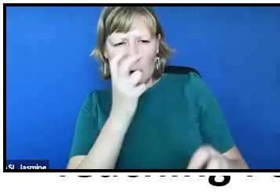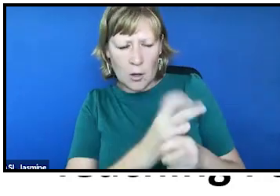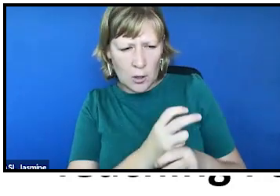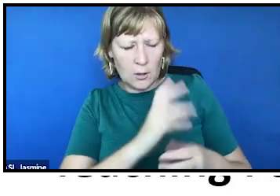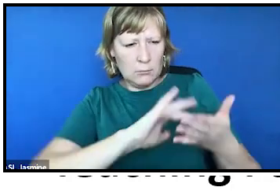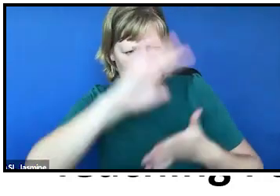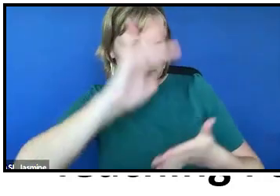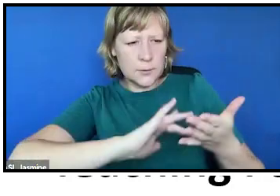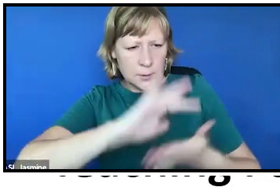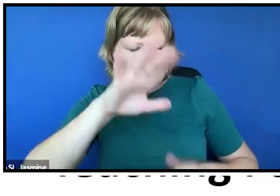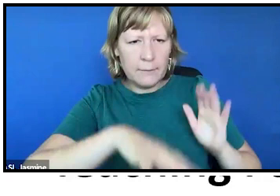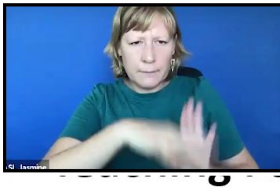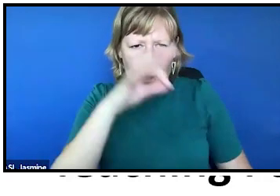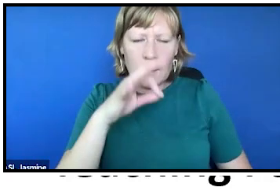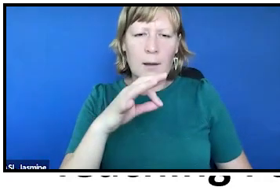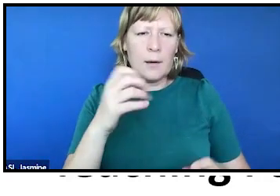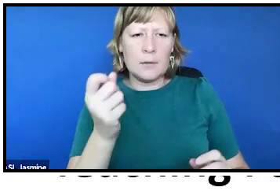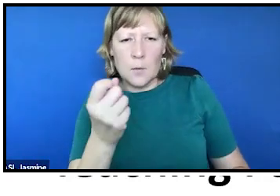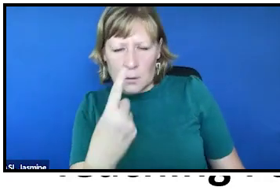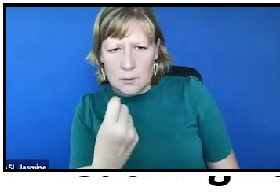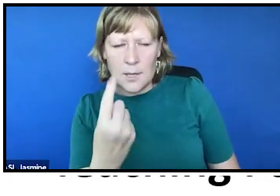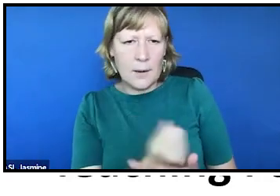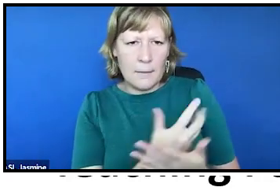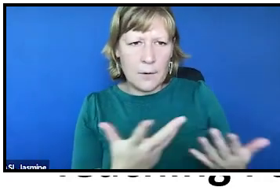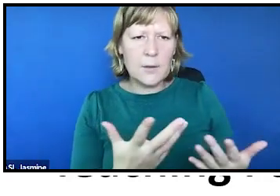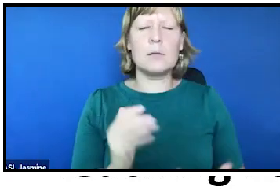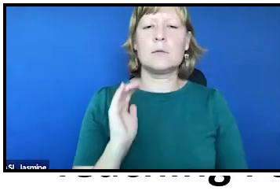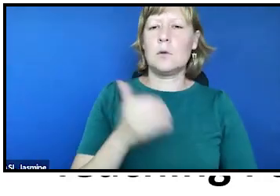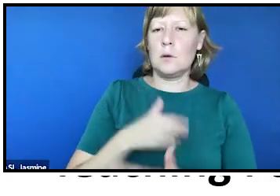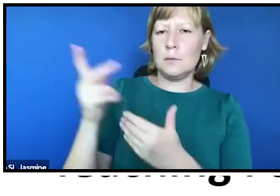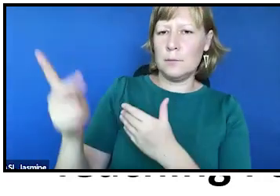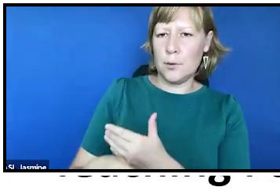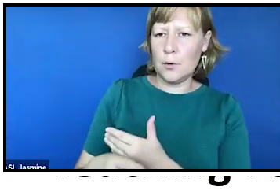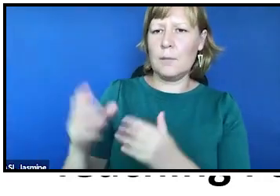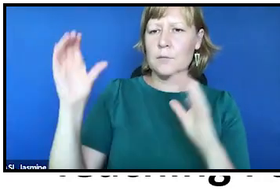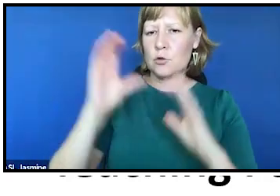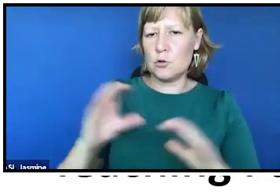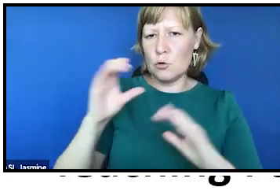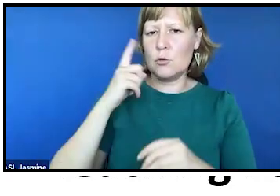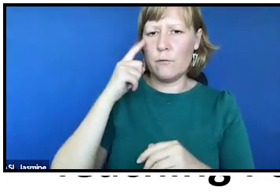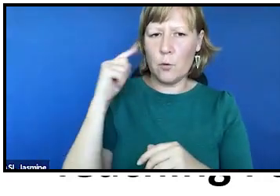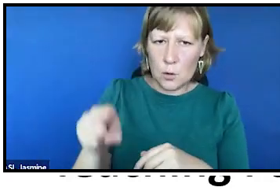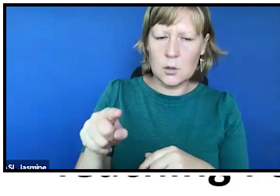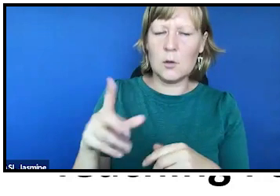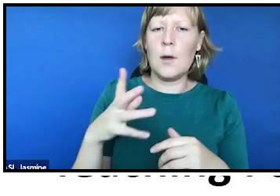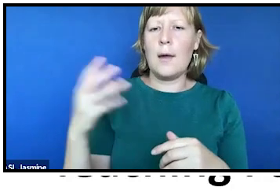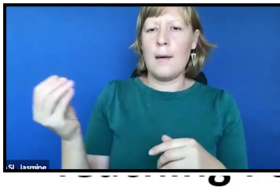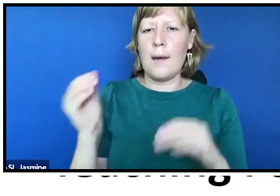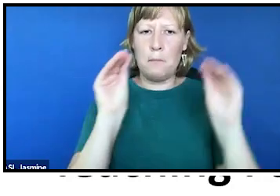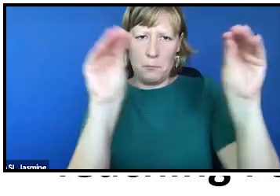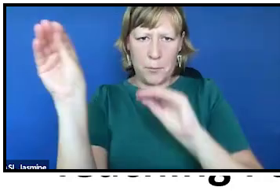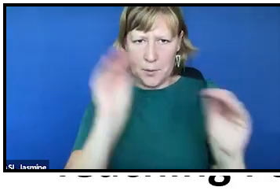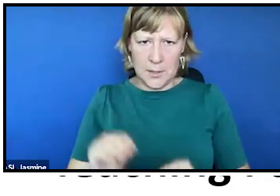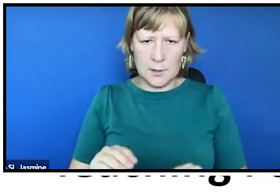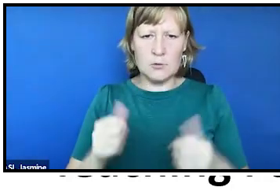our program was to put the information, do the search for you, and put it in a way that we hope is fun